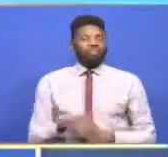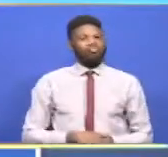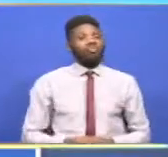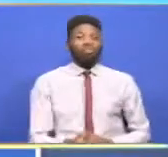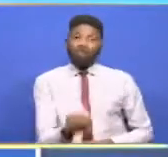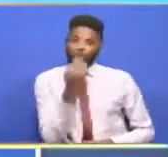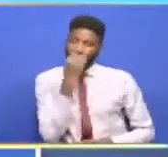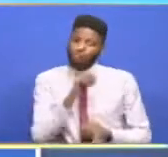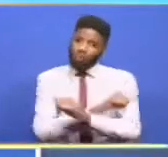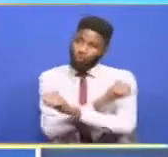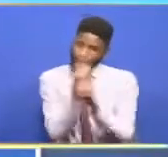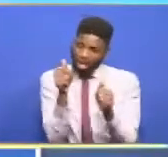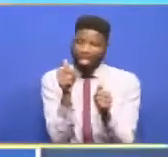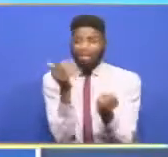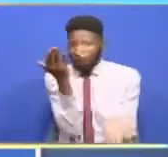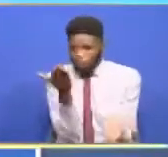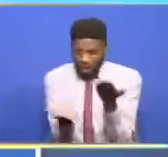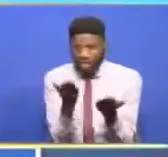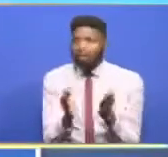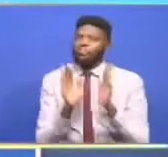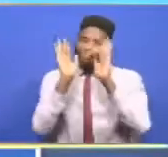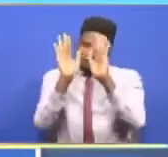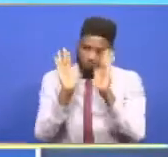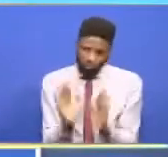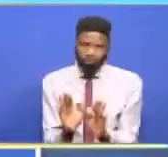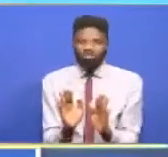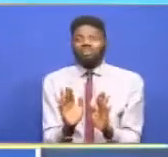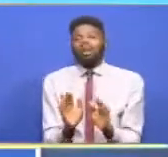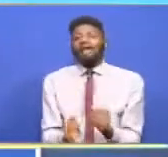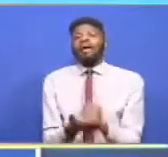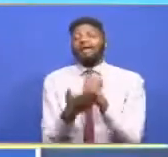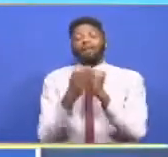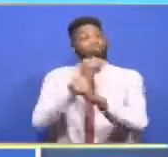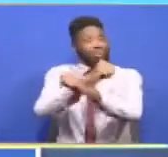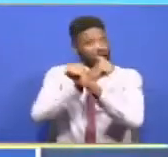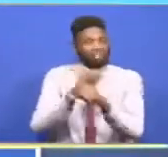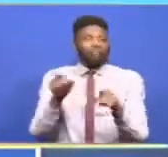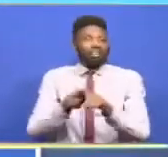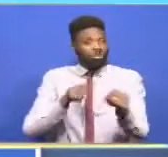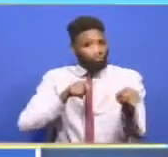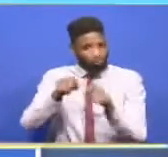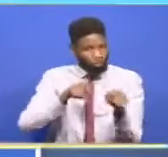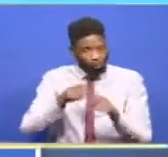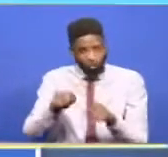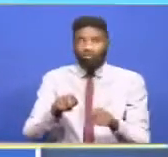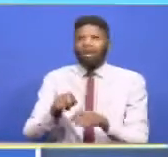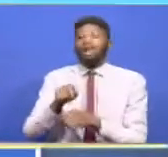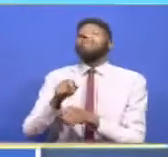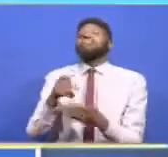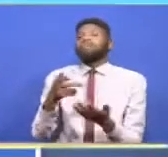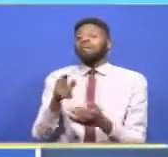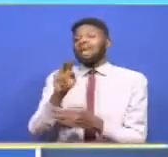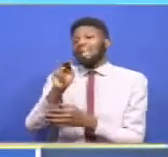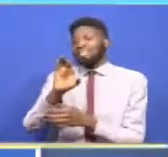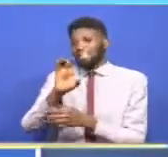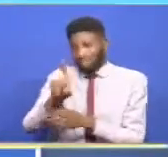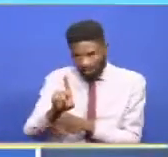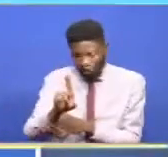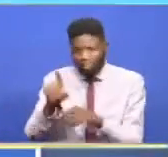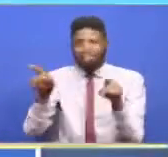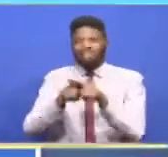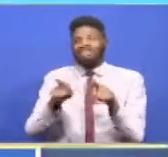diet is critical for preventing and managing non-communicable diseases and their related